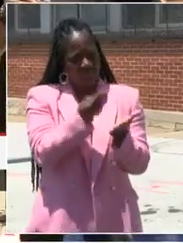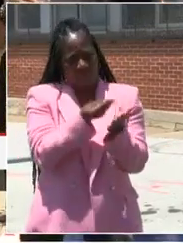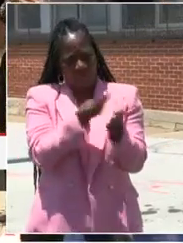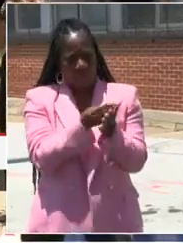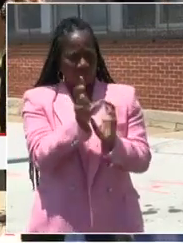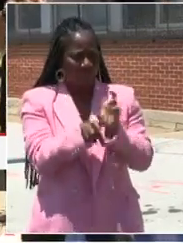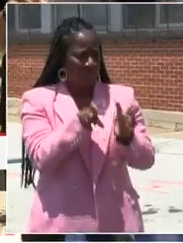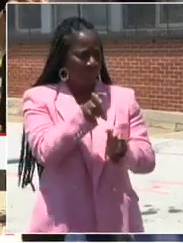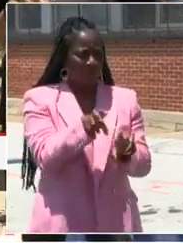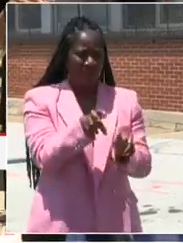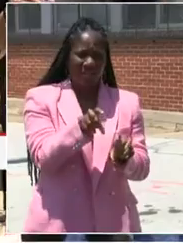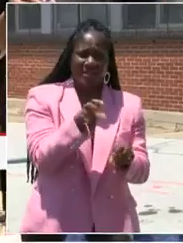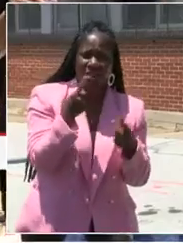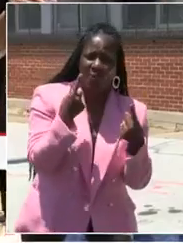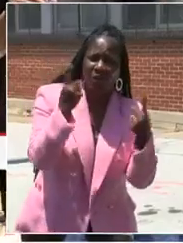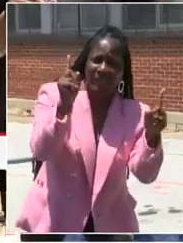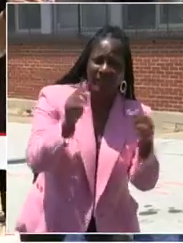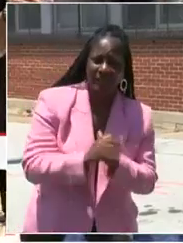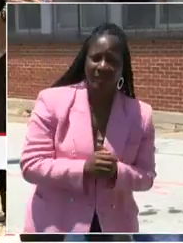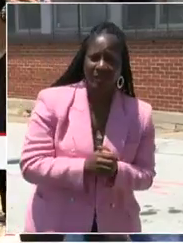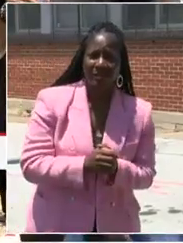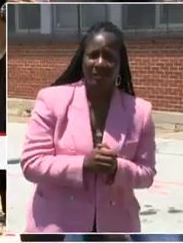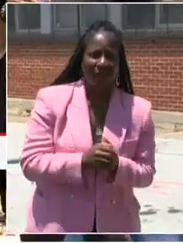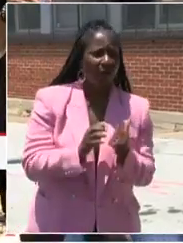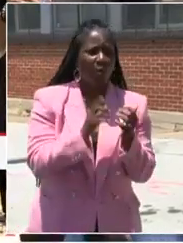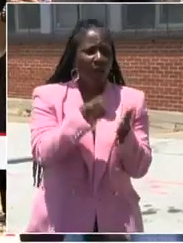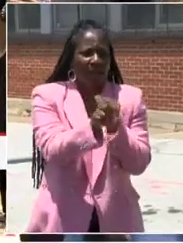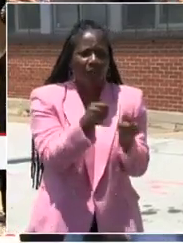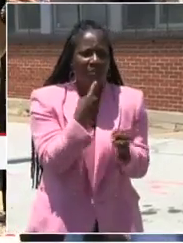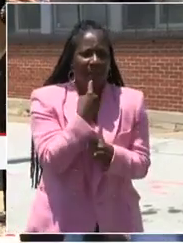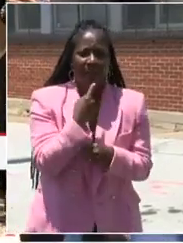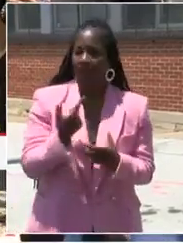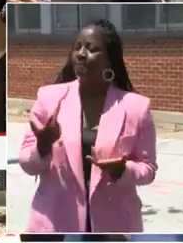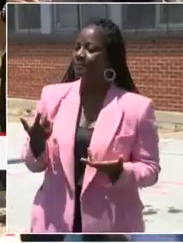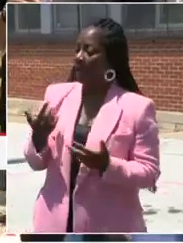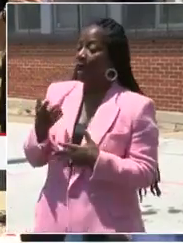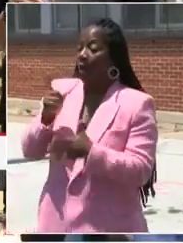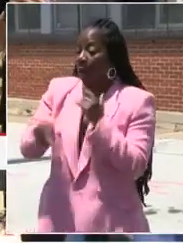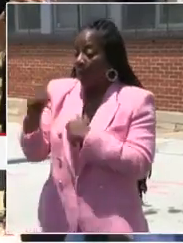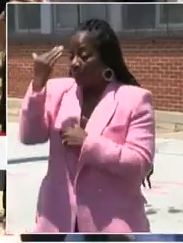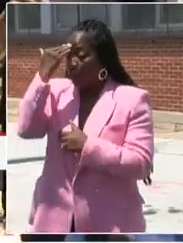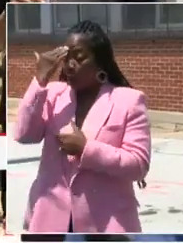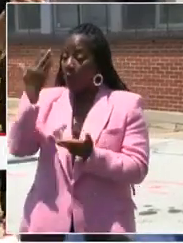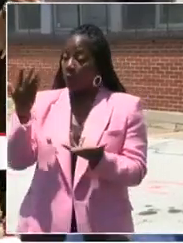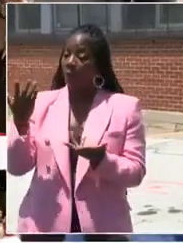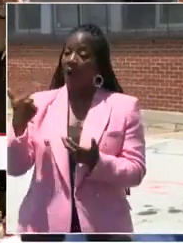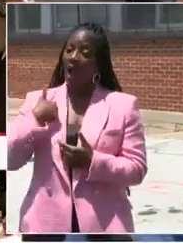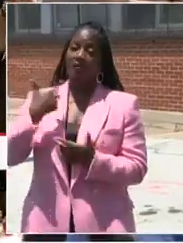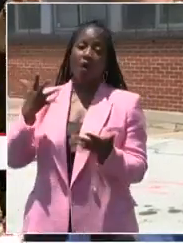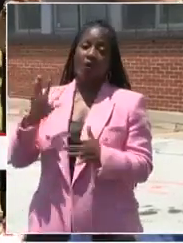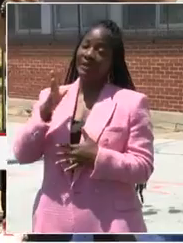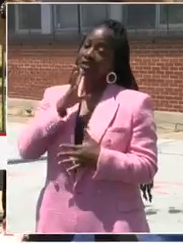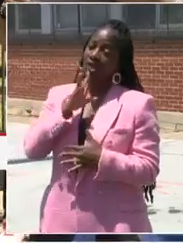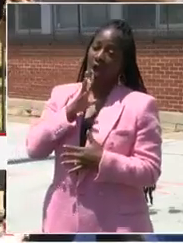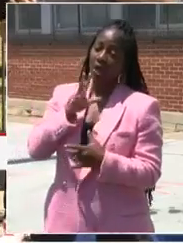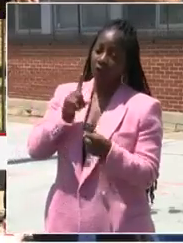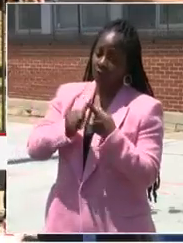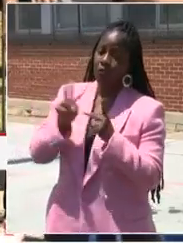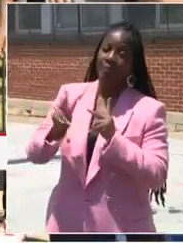is it working? What can you say to them? Well, what we know, having talked to